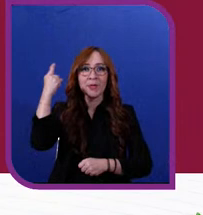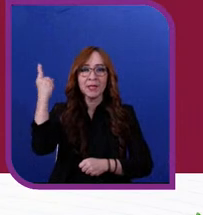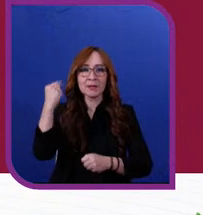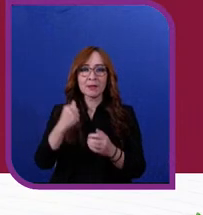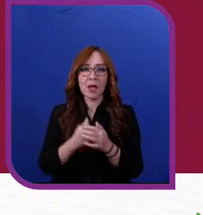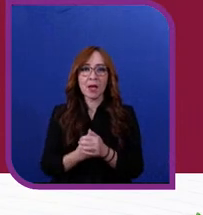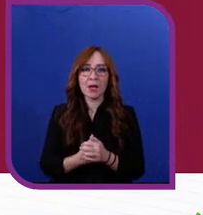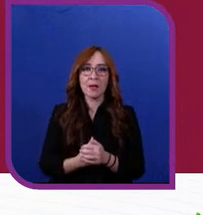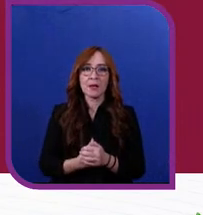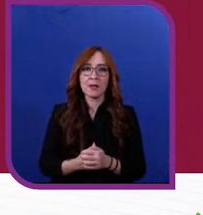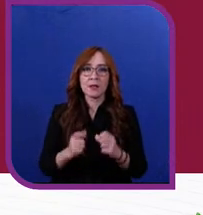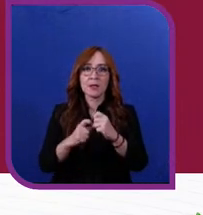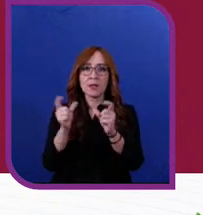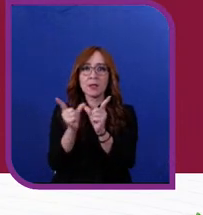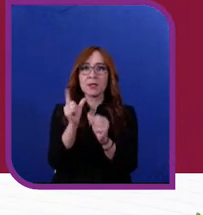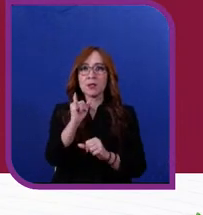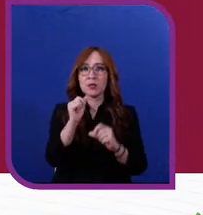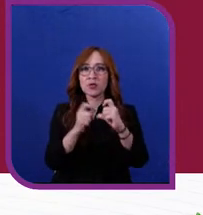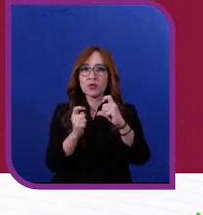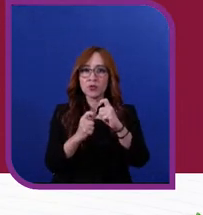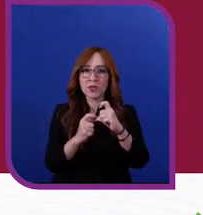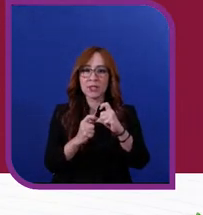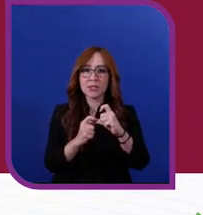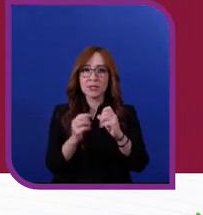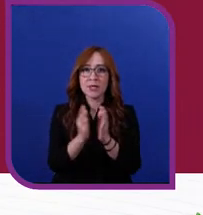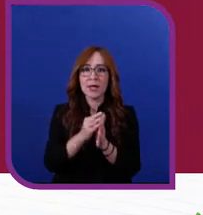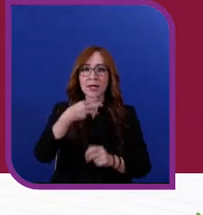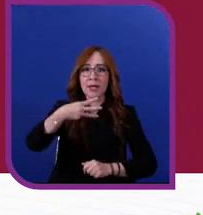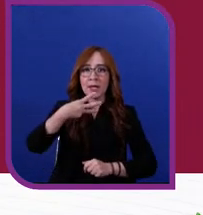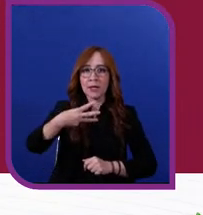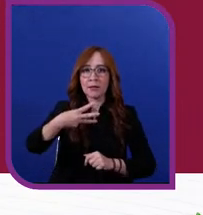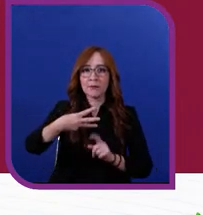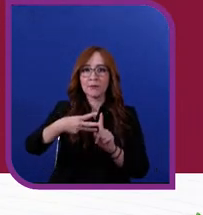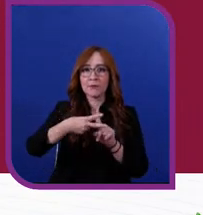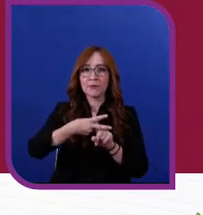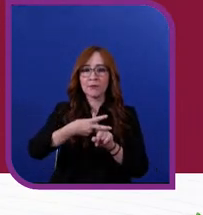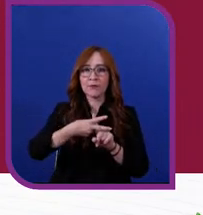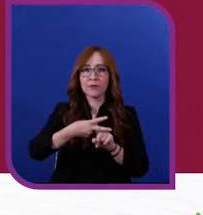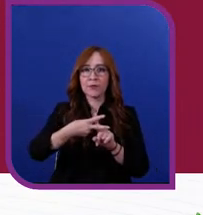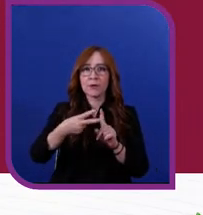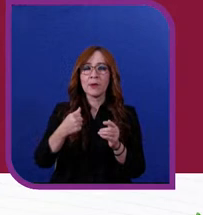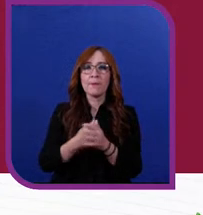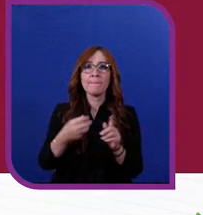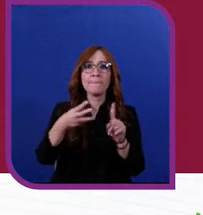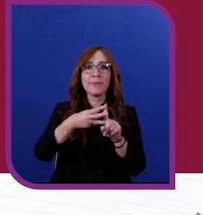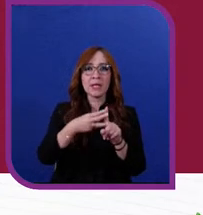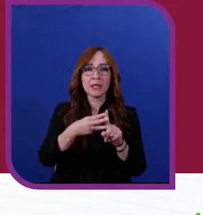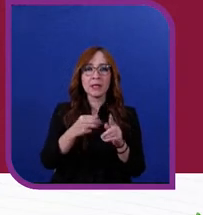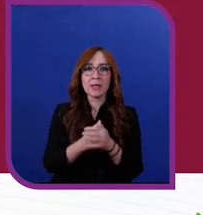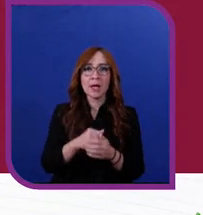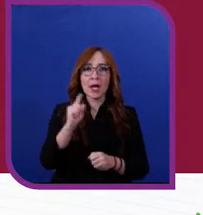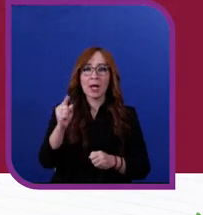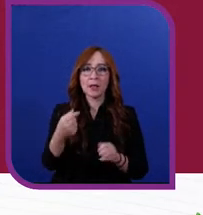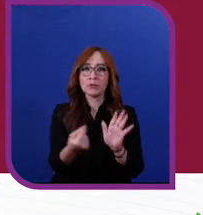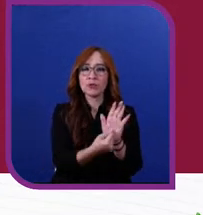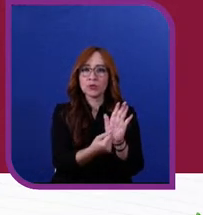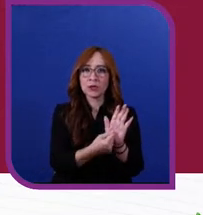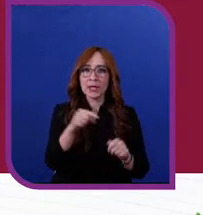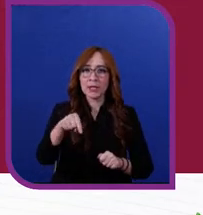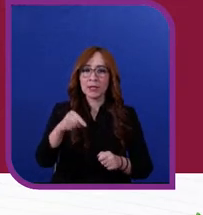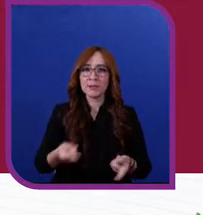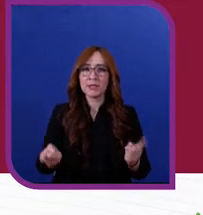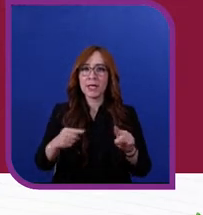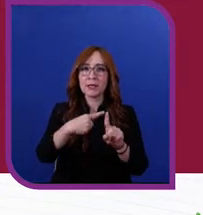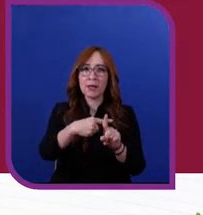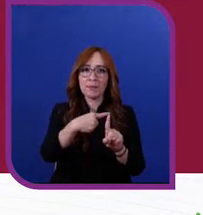kind of a grand elemen ke-10 menteri Element of the local government Finance